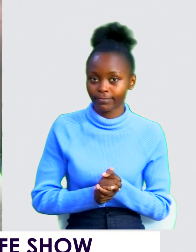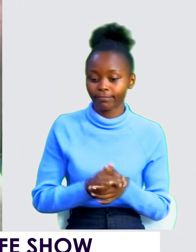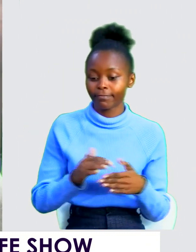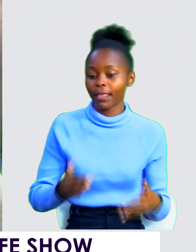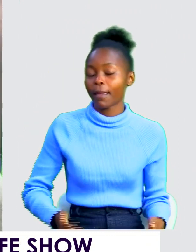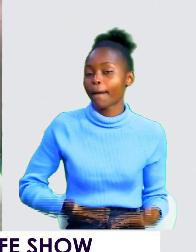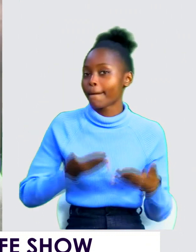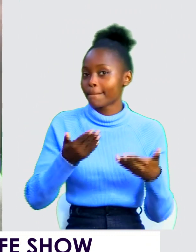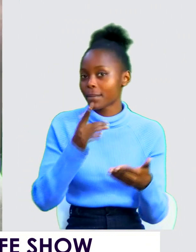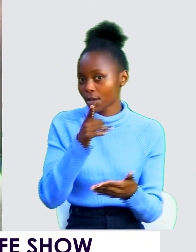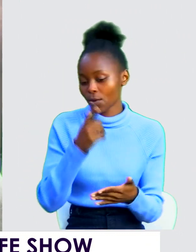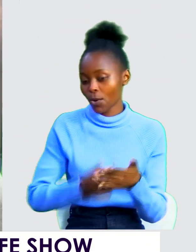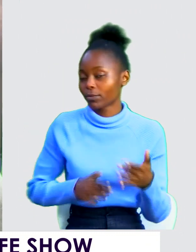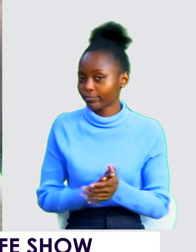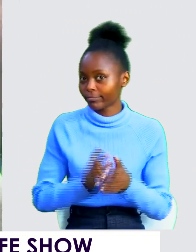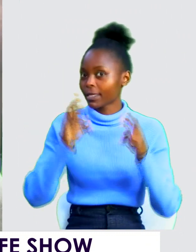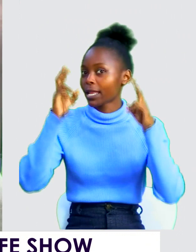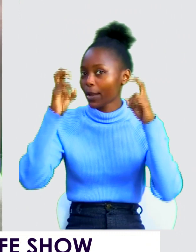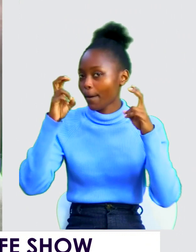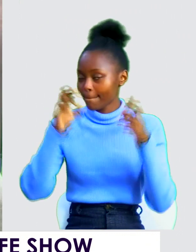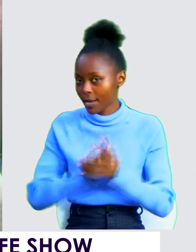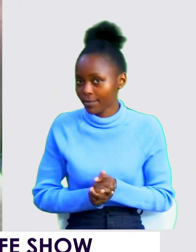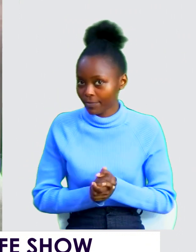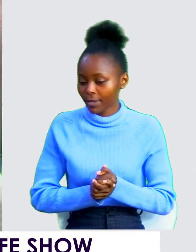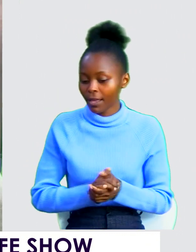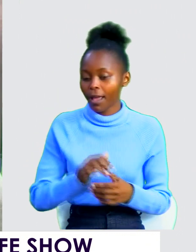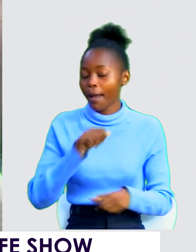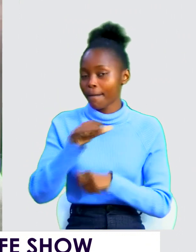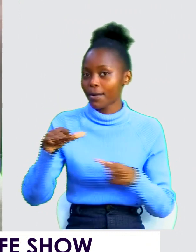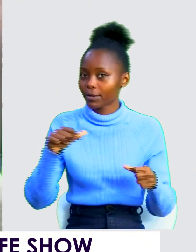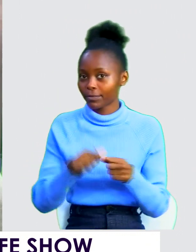you a topic on courage.